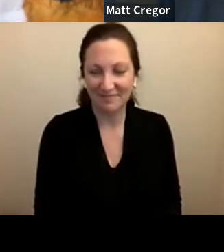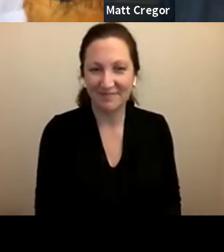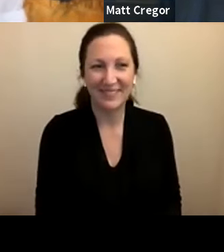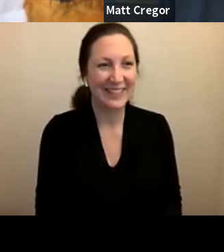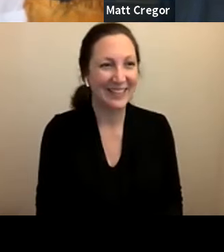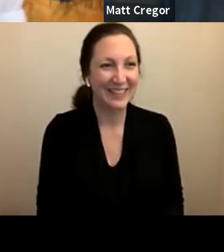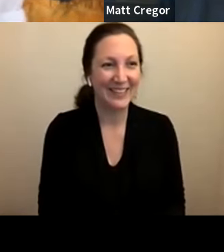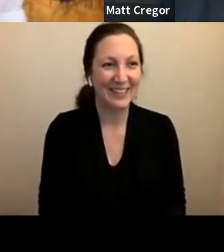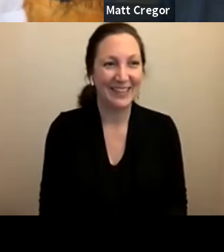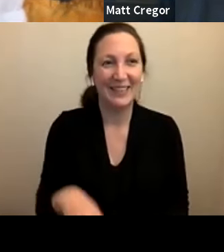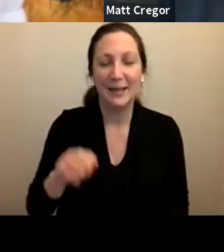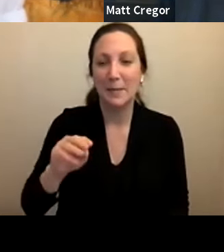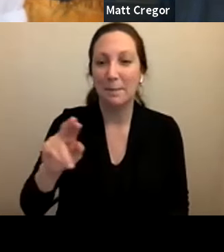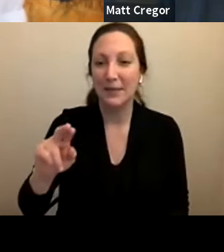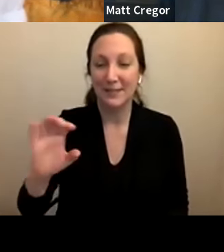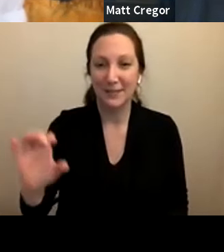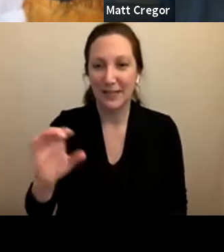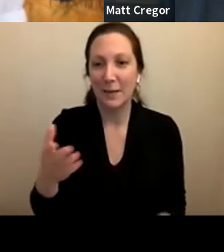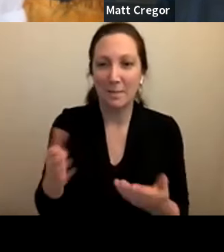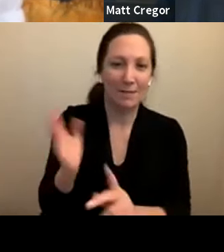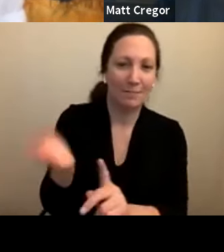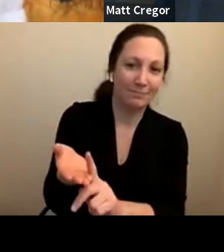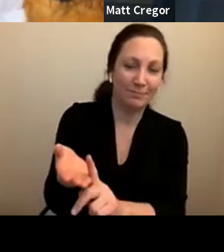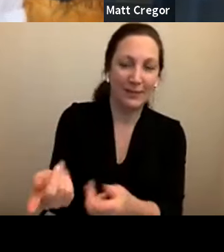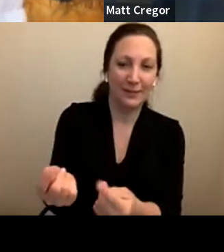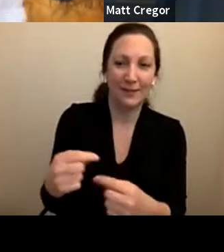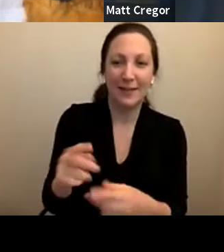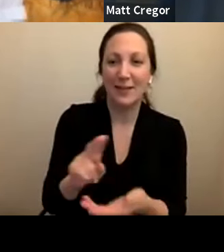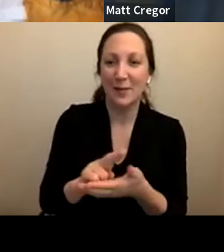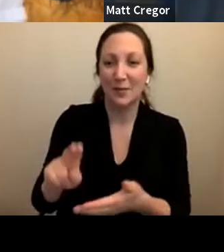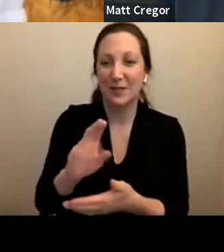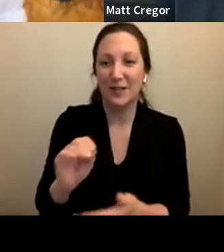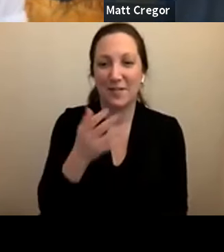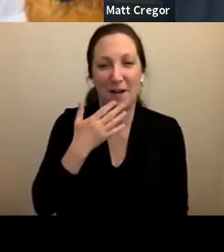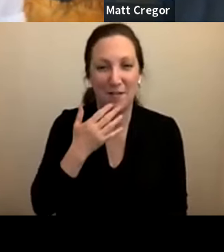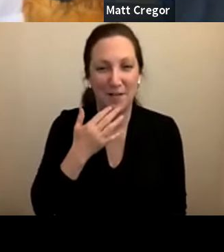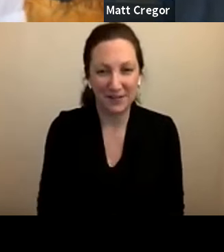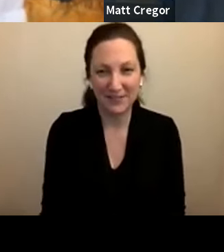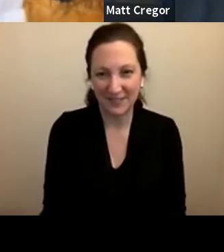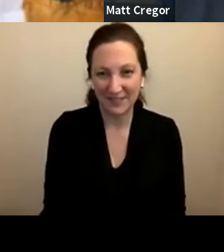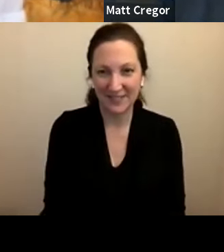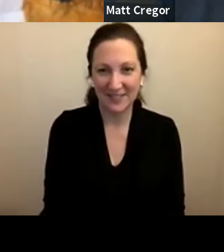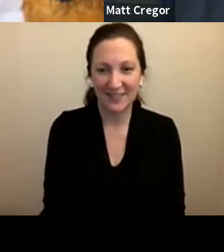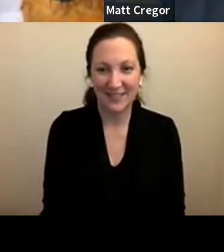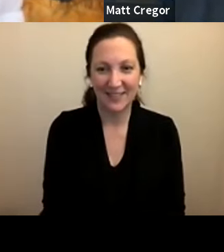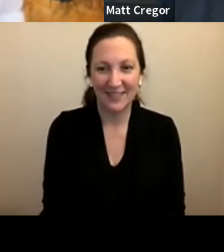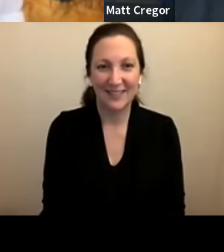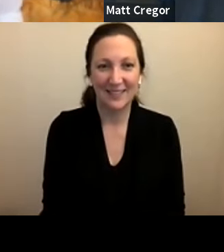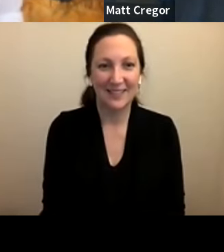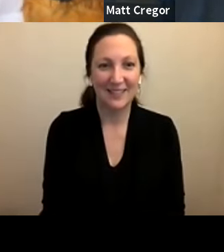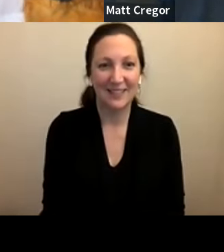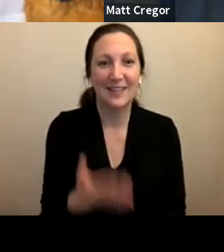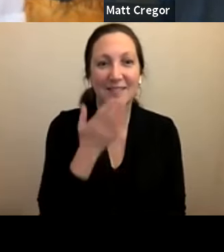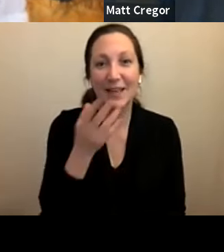Maybe you can convince them to go to the University of Colorado. Maybe so, exactly. All right. And thank you, Dr.